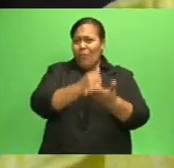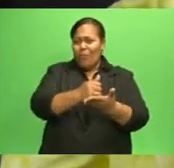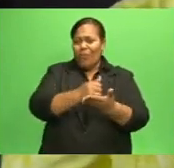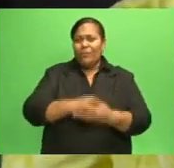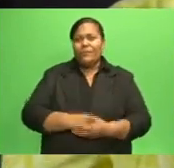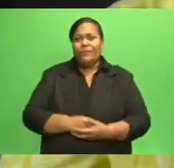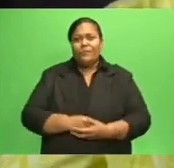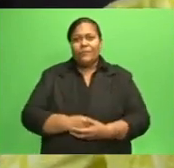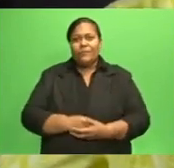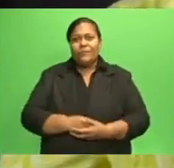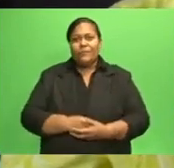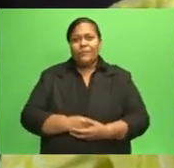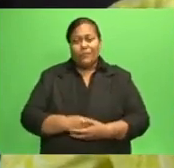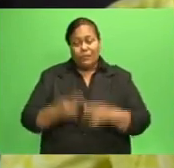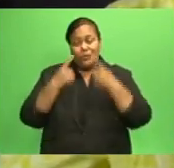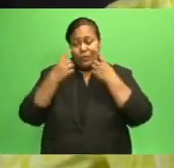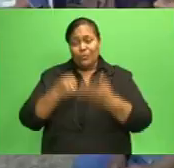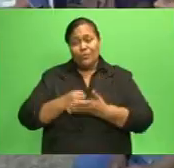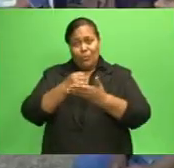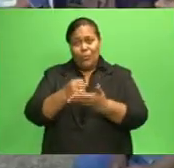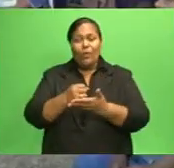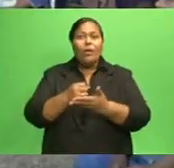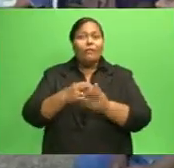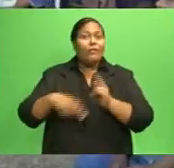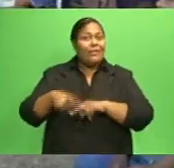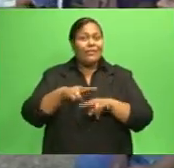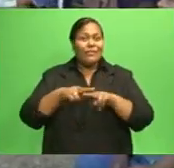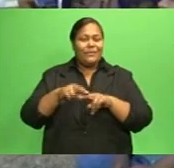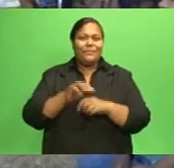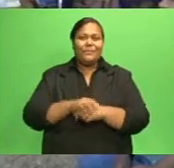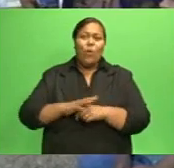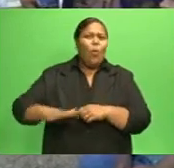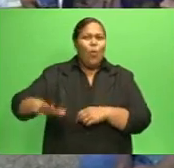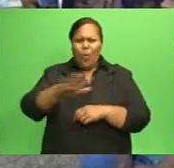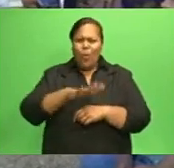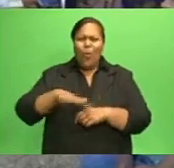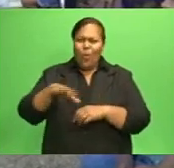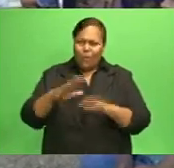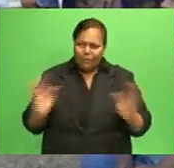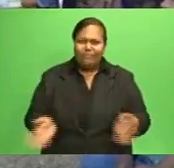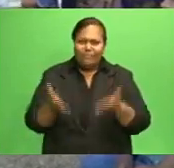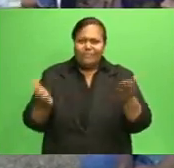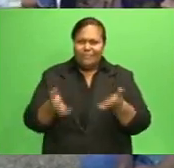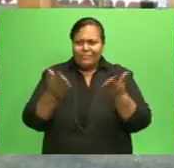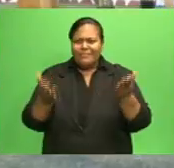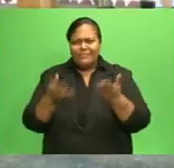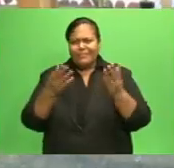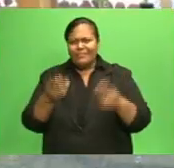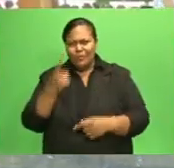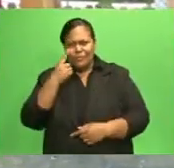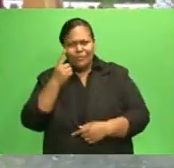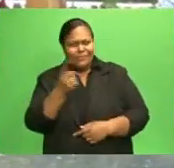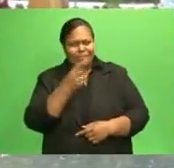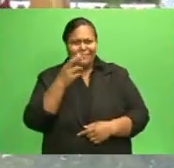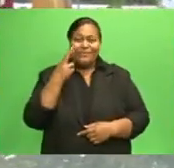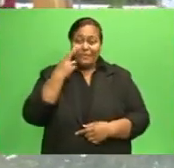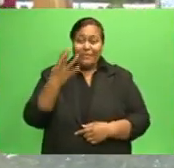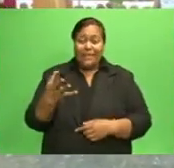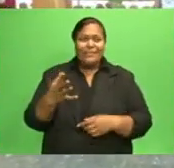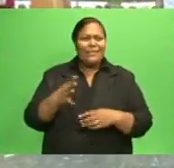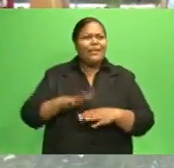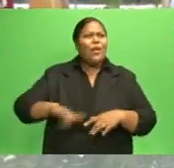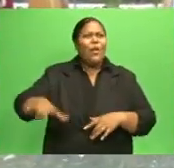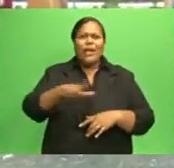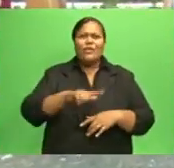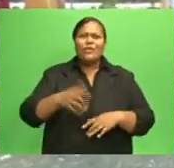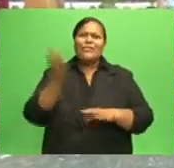show support for Fiji. Fijians have been urged to reflect on locations such as this new night market and